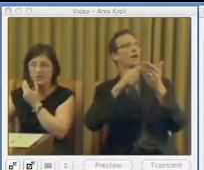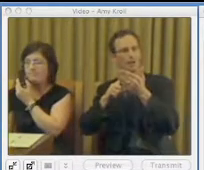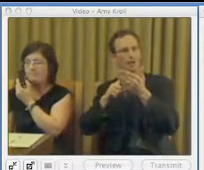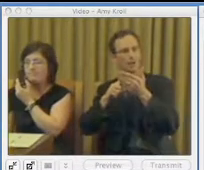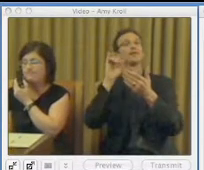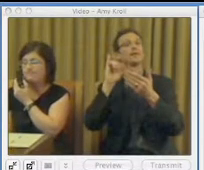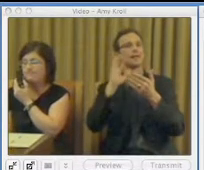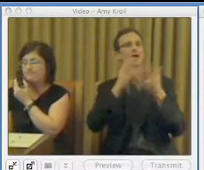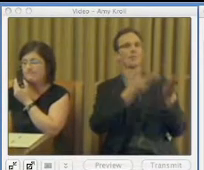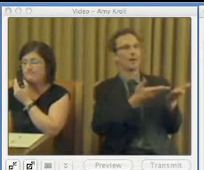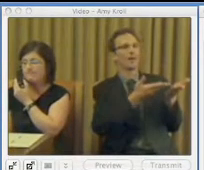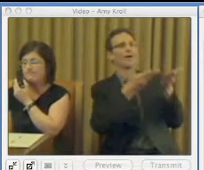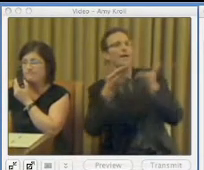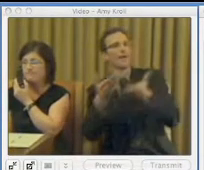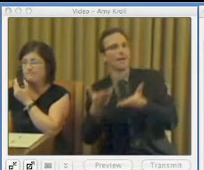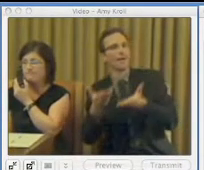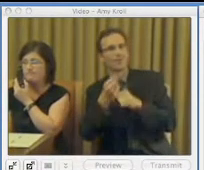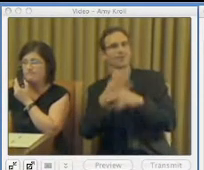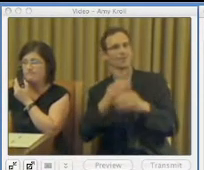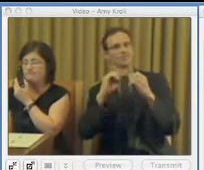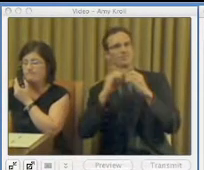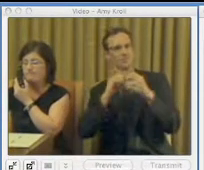more second generation research.